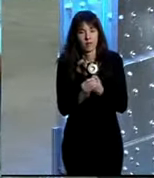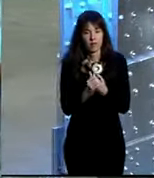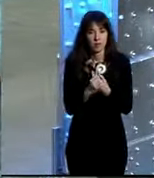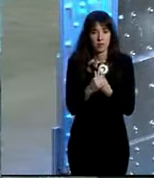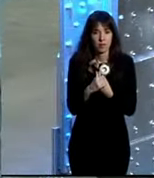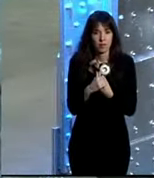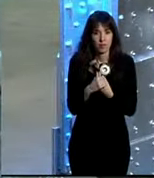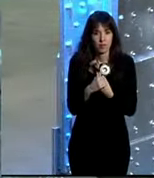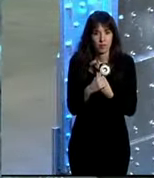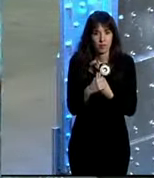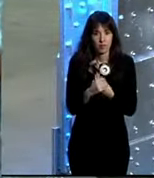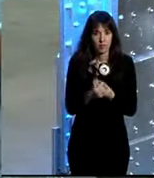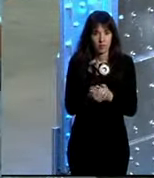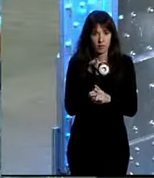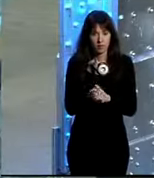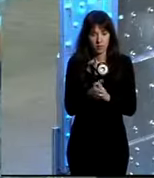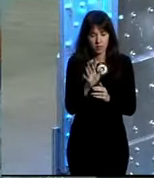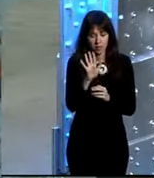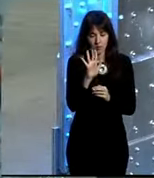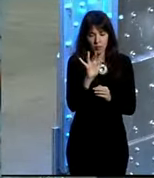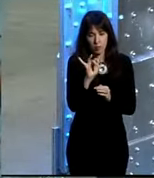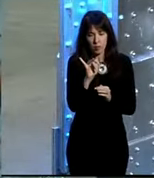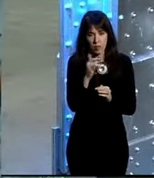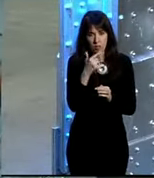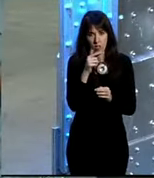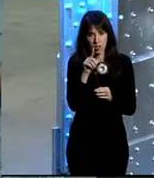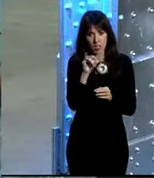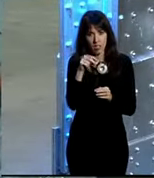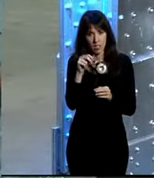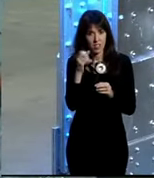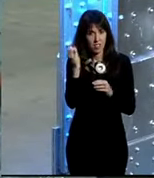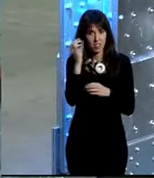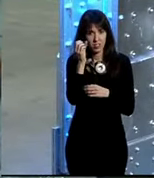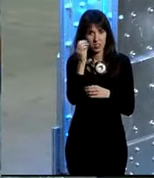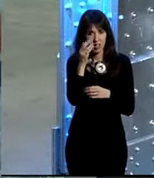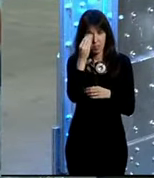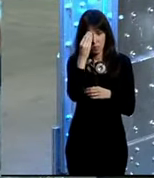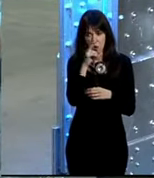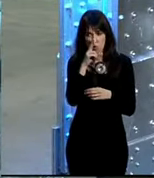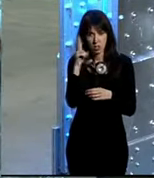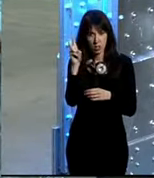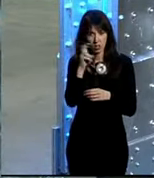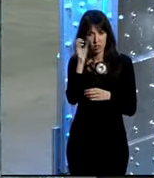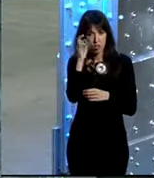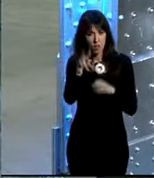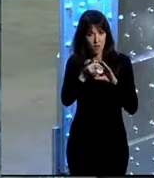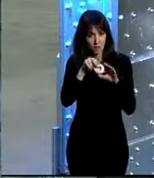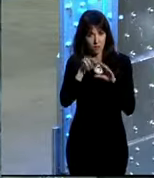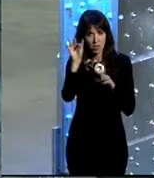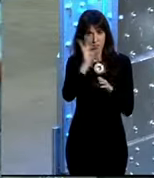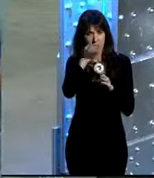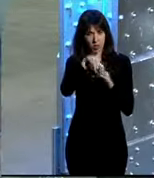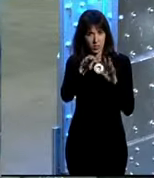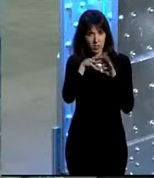Yes, well, Lena, who gave a talk here 2 years ago, the video is online, I'm not sure. It's afraid not. not. Oh, I'm